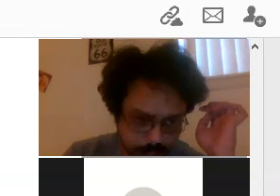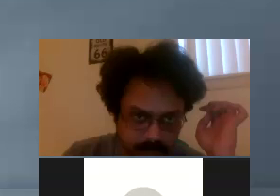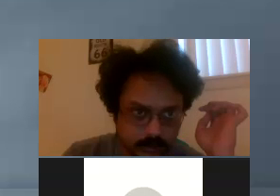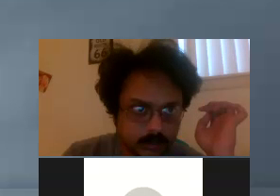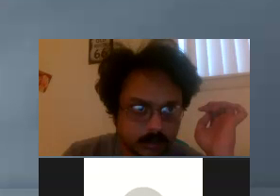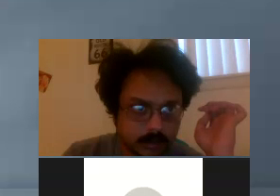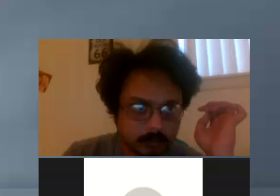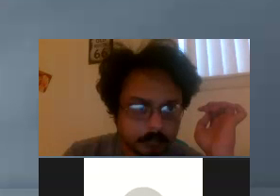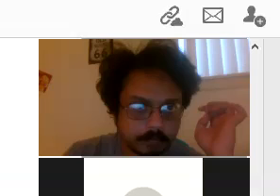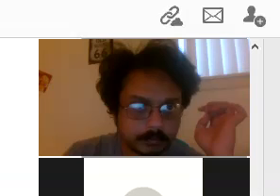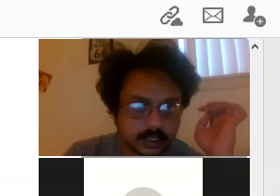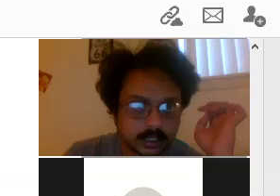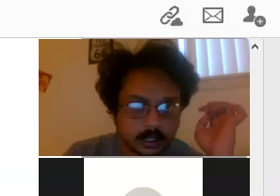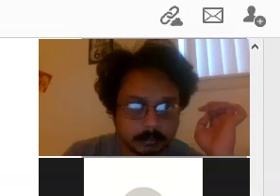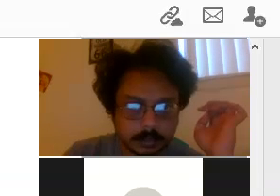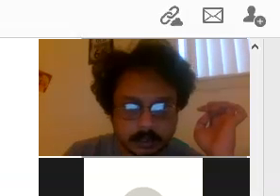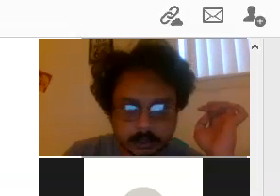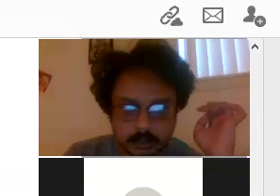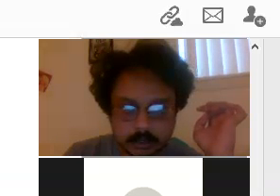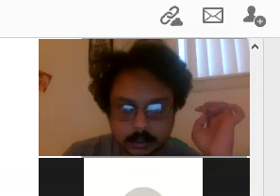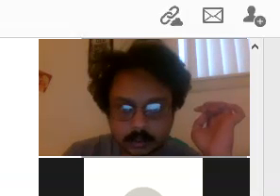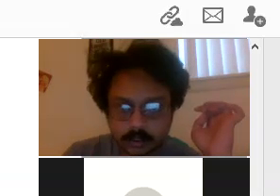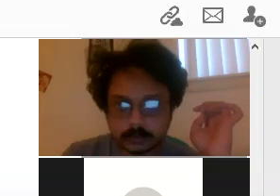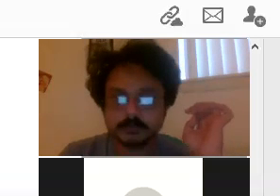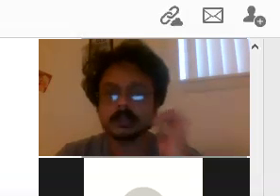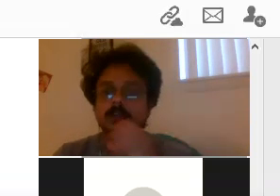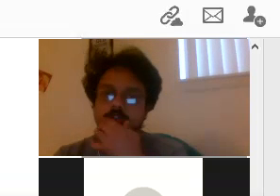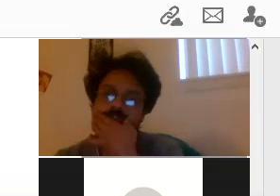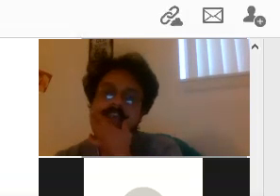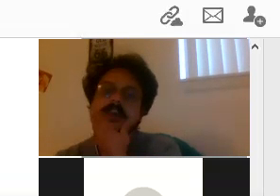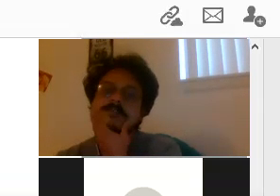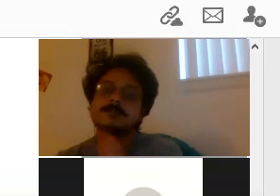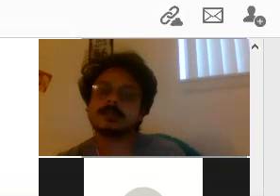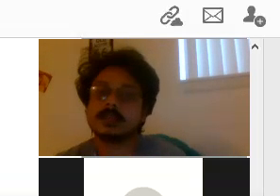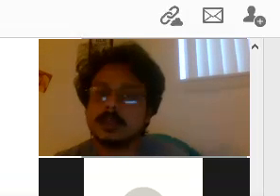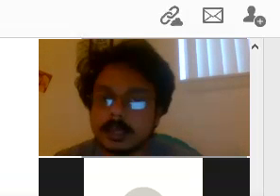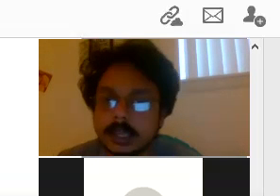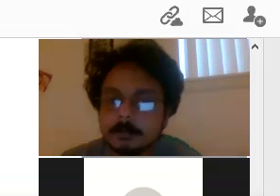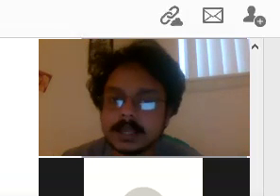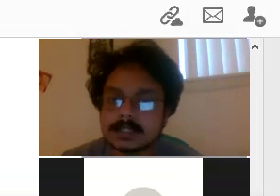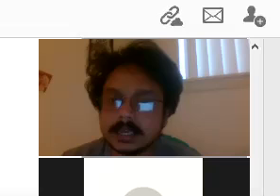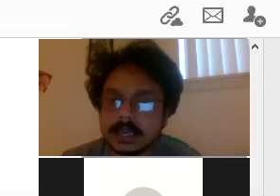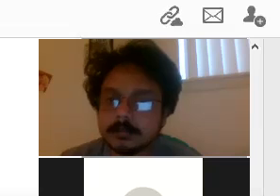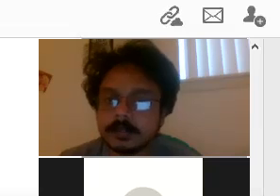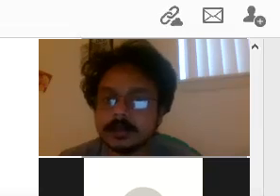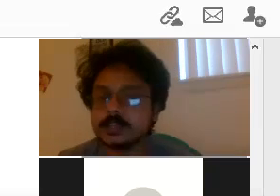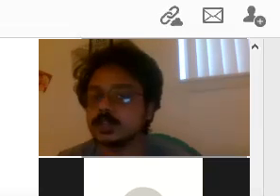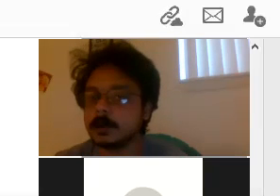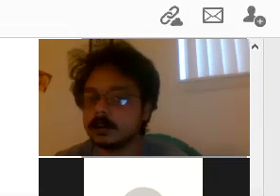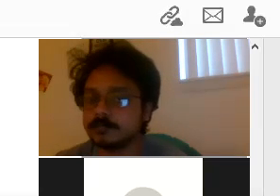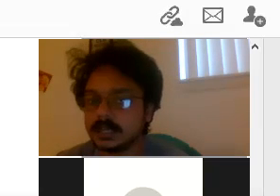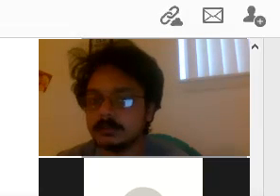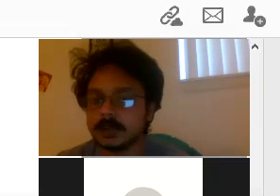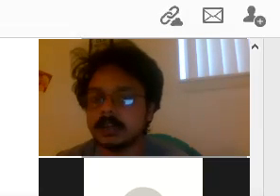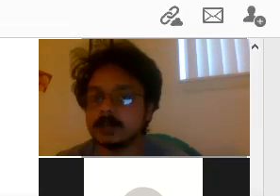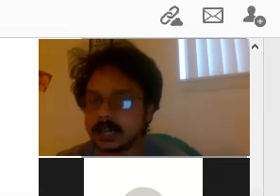Let's bring my thingy up. Okay, so we have n plus a raised to the